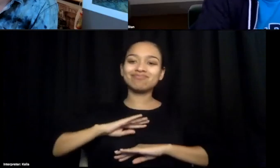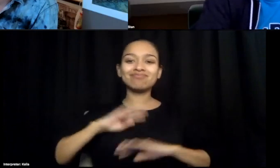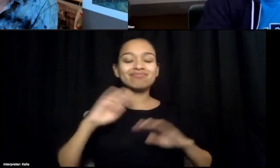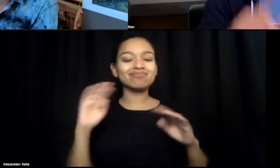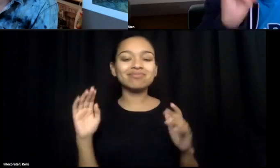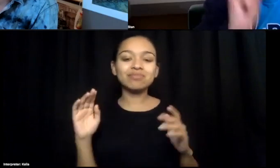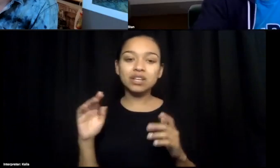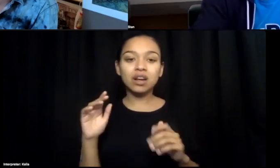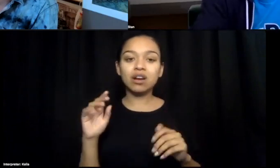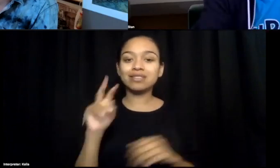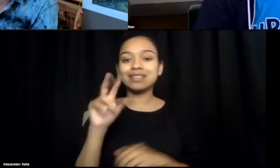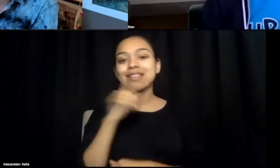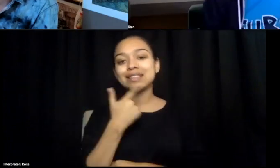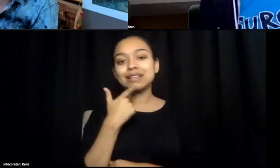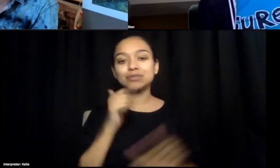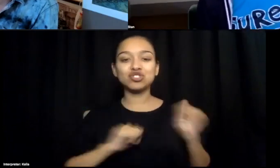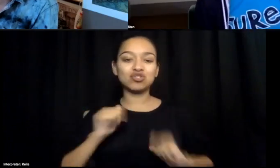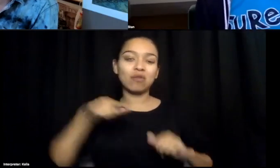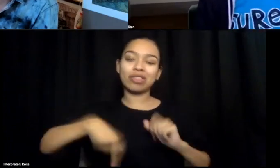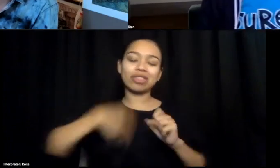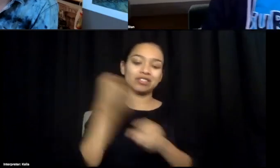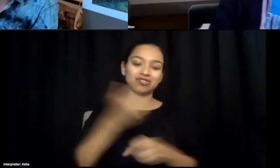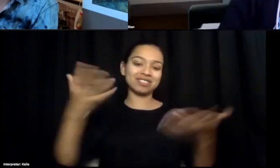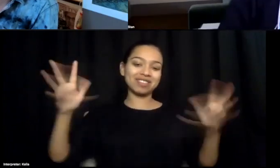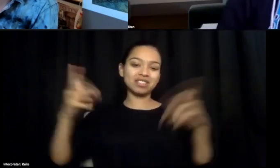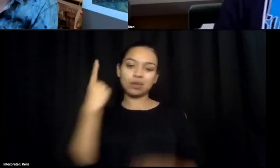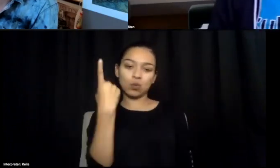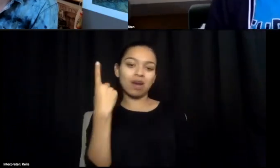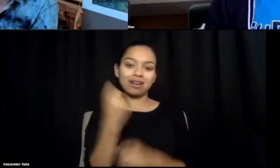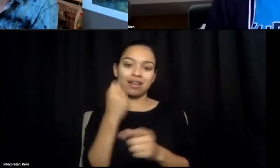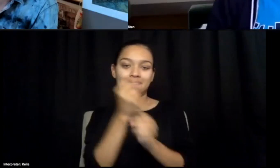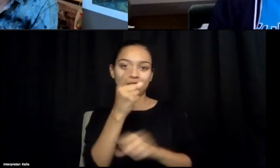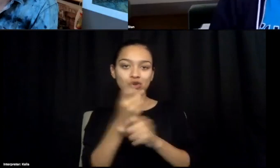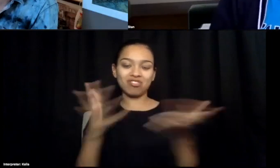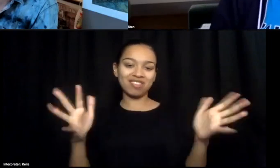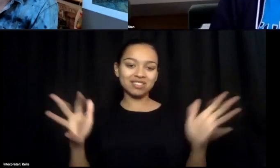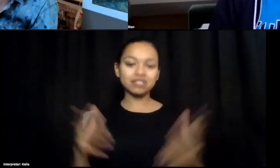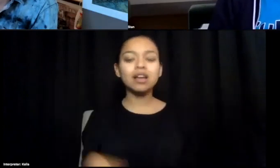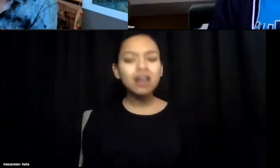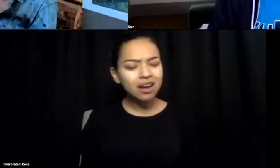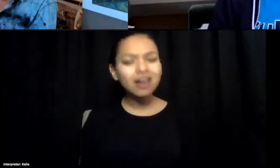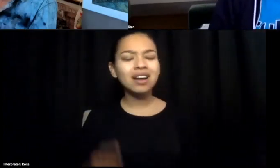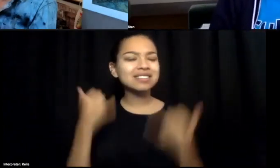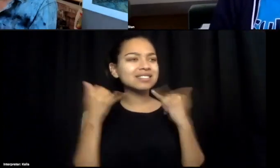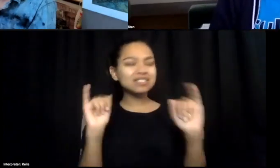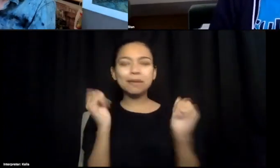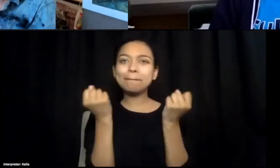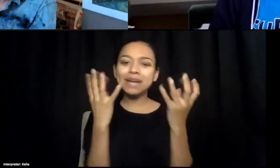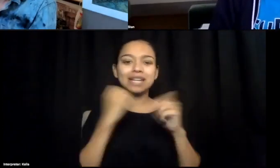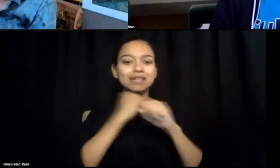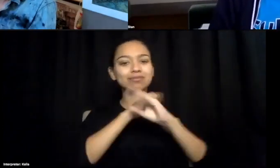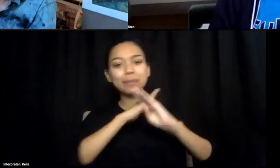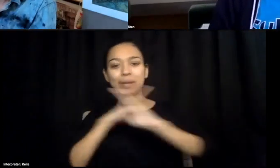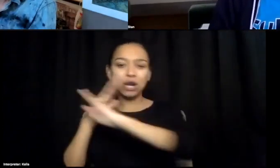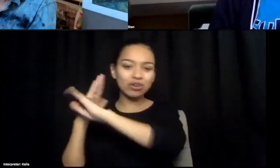whatever, but only one lesbian show. Yeah. So it's still, you know, there are still so many barriers out there. But